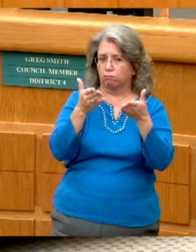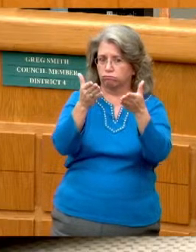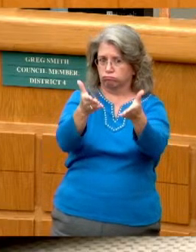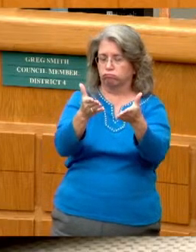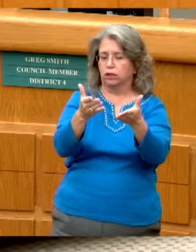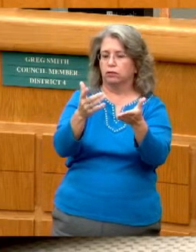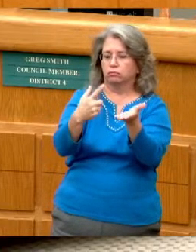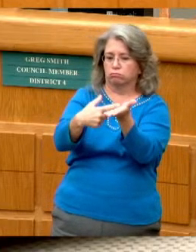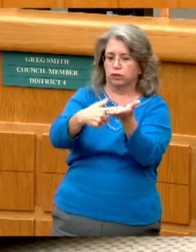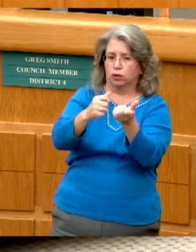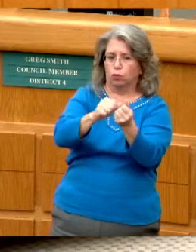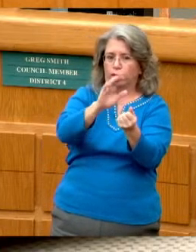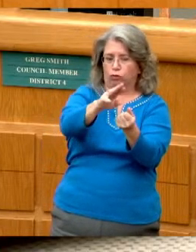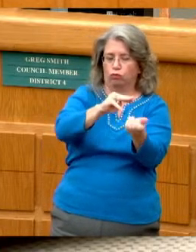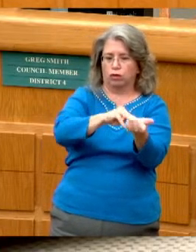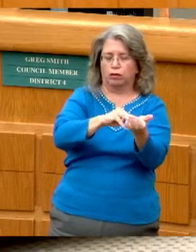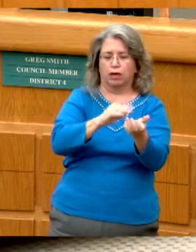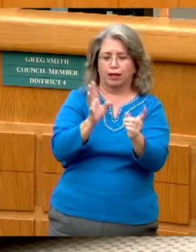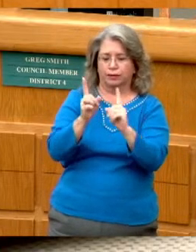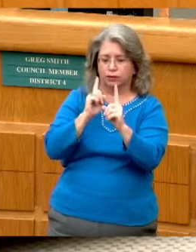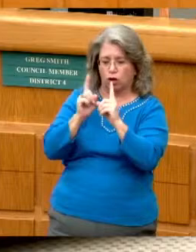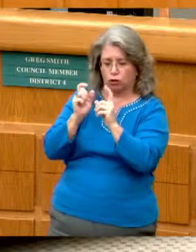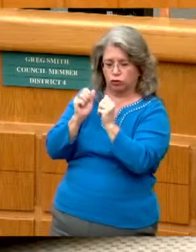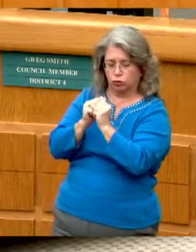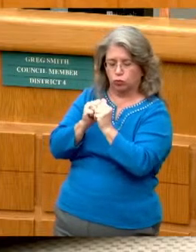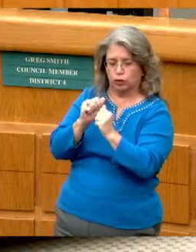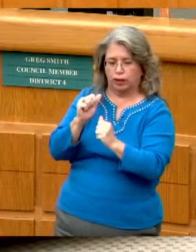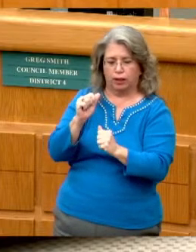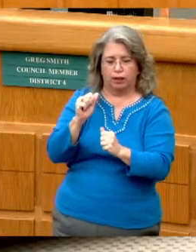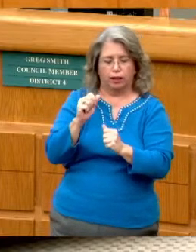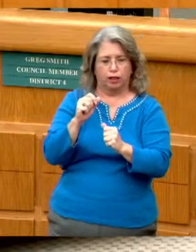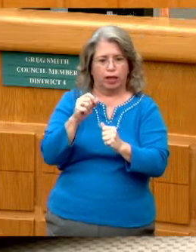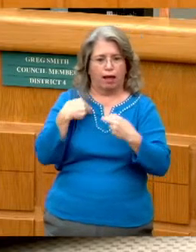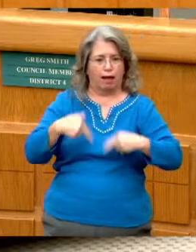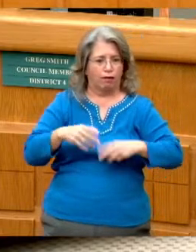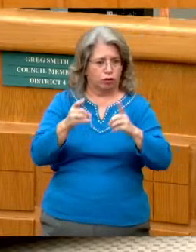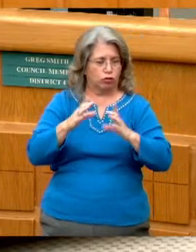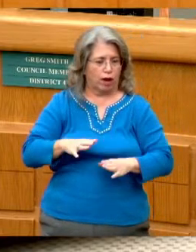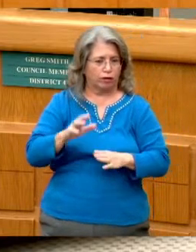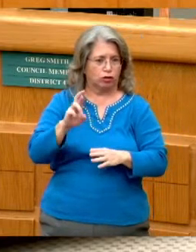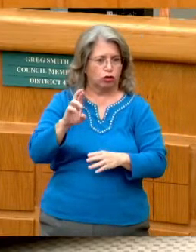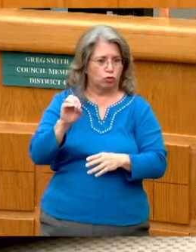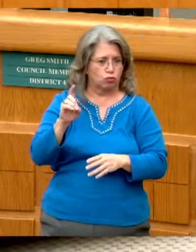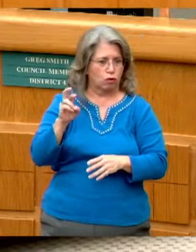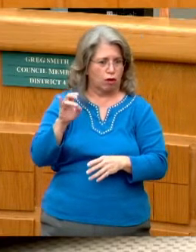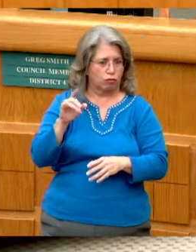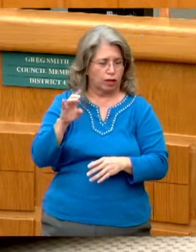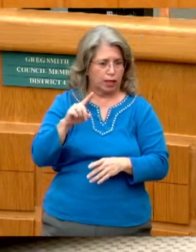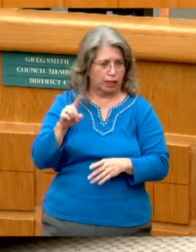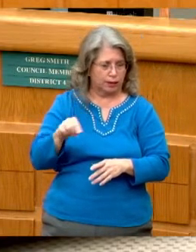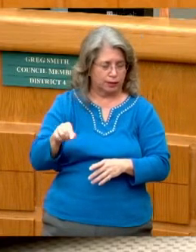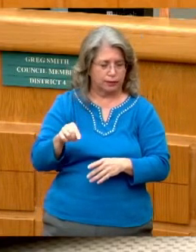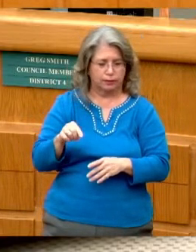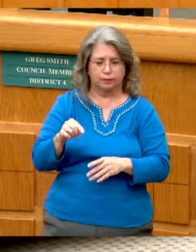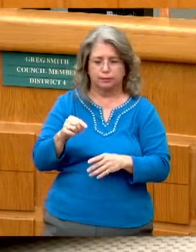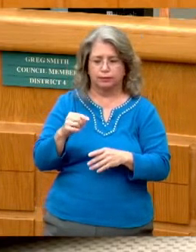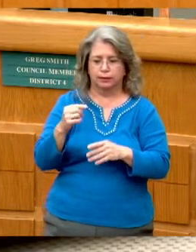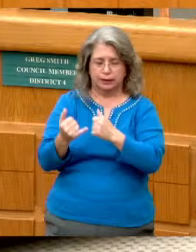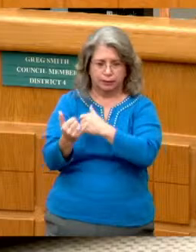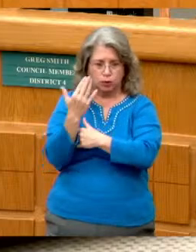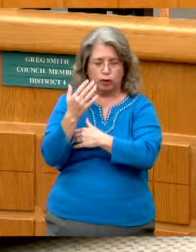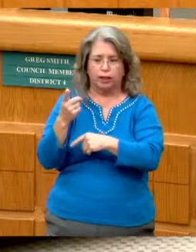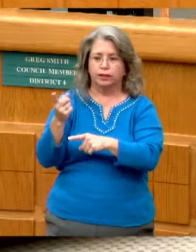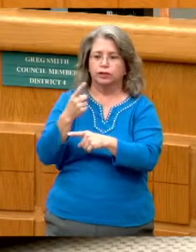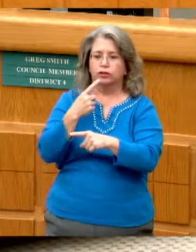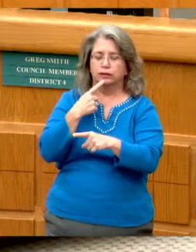spoke with Annette Director Rodriguez about this earlier today, and that was the recommendation upon discussing the matter